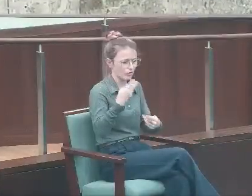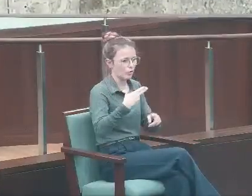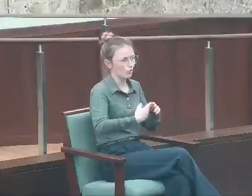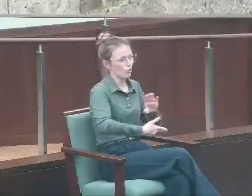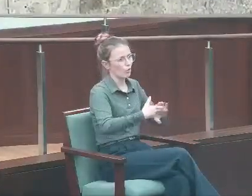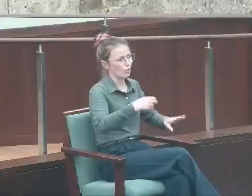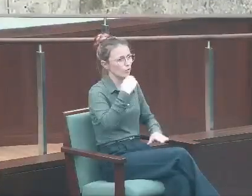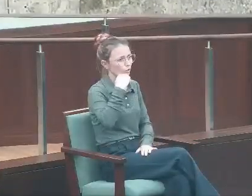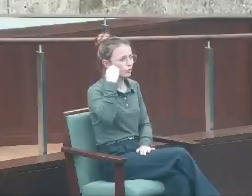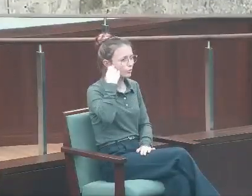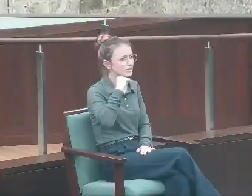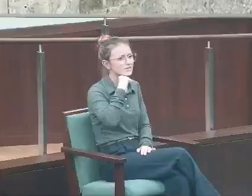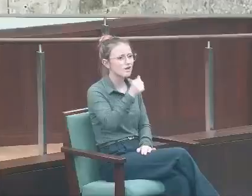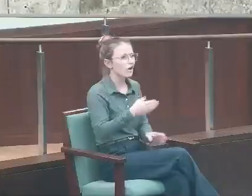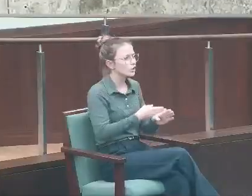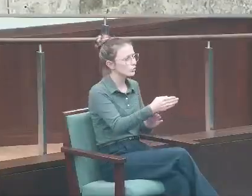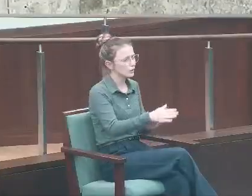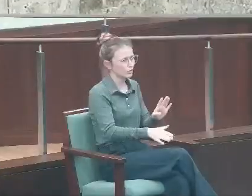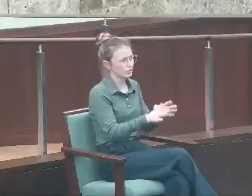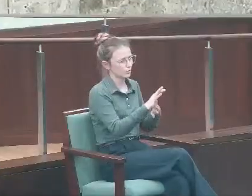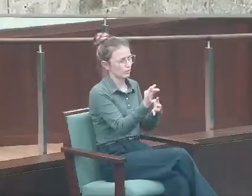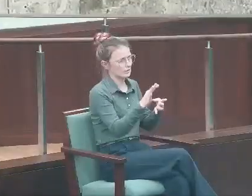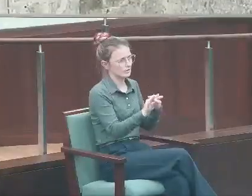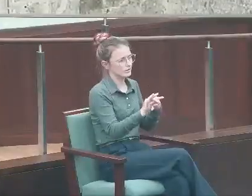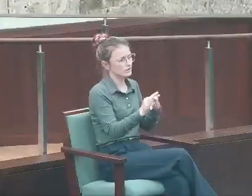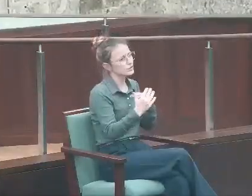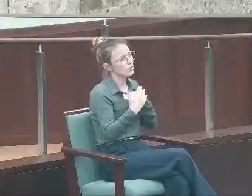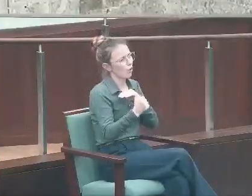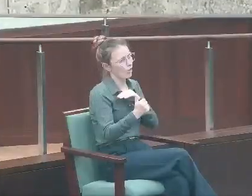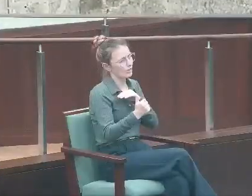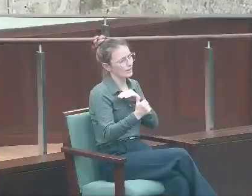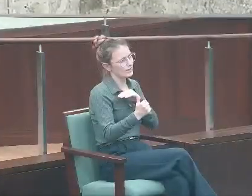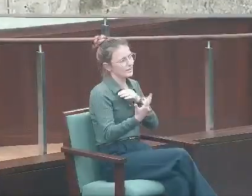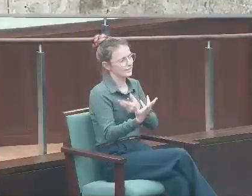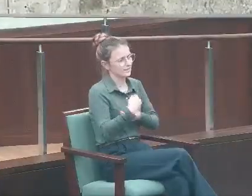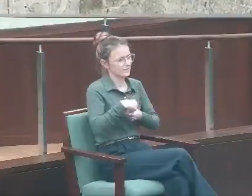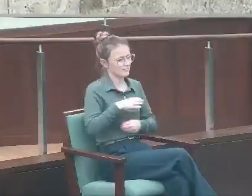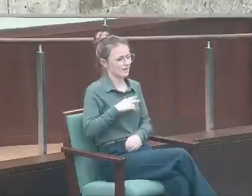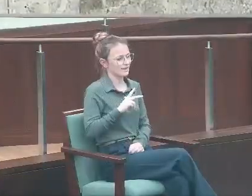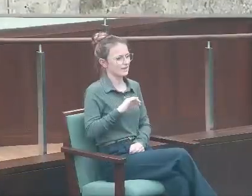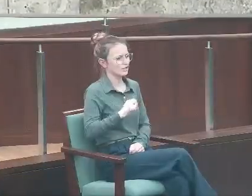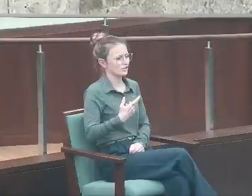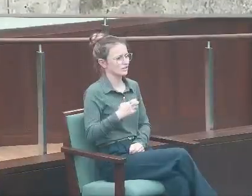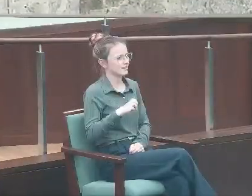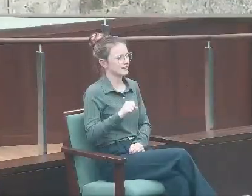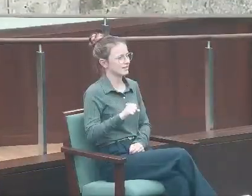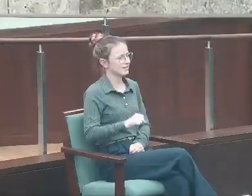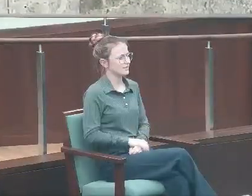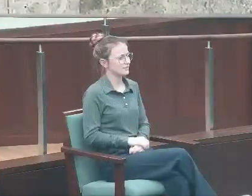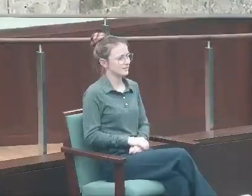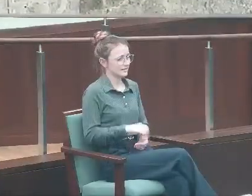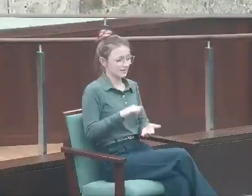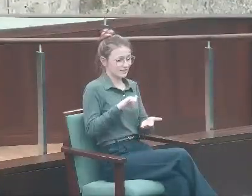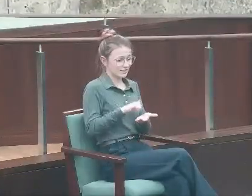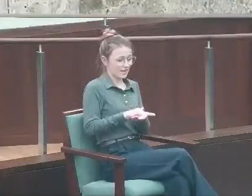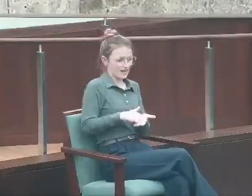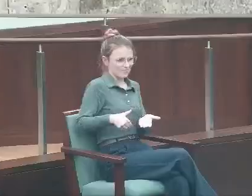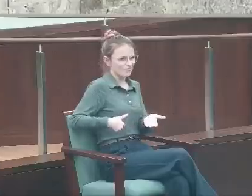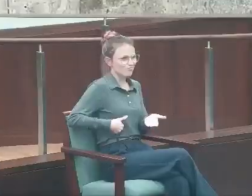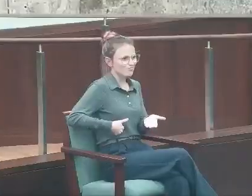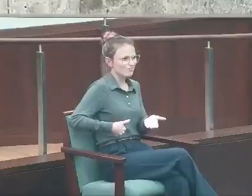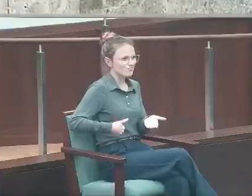isn't a career choice, it's a calling, or as we might say, it's in my kishkas. Those kishkas, those